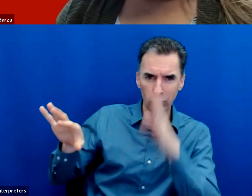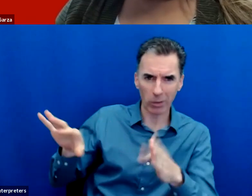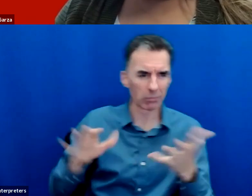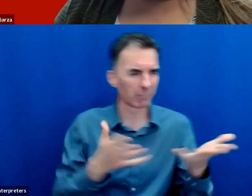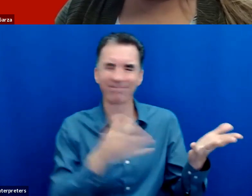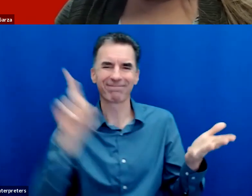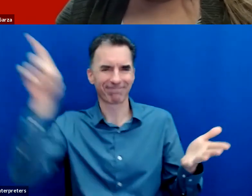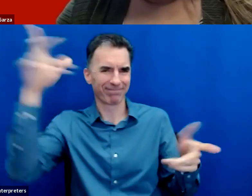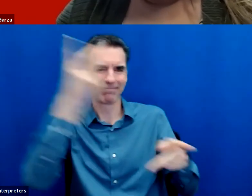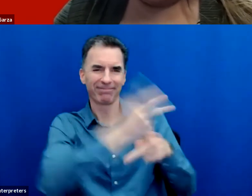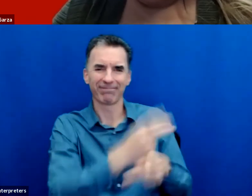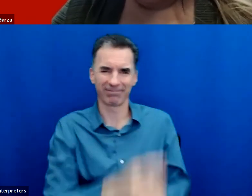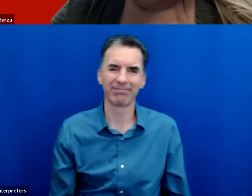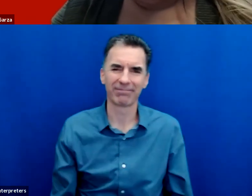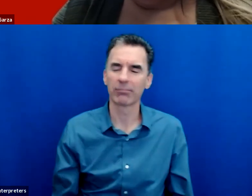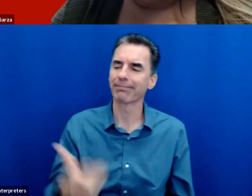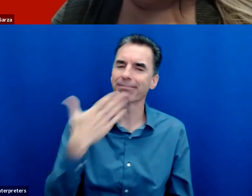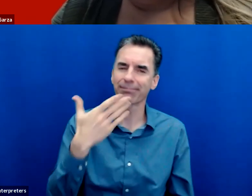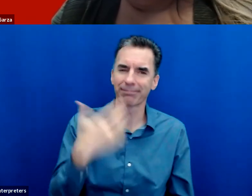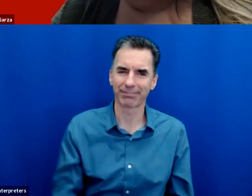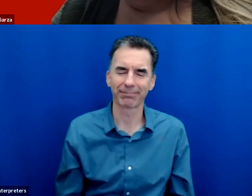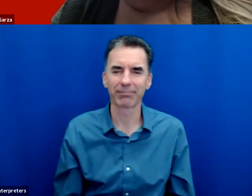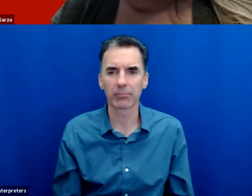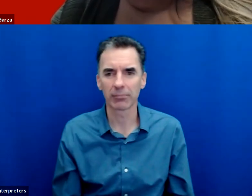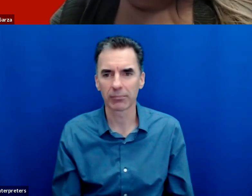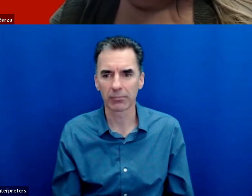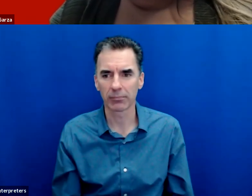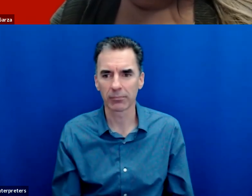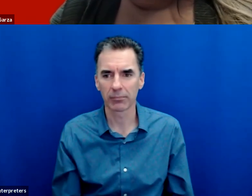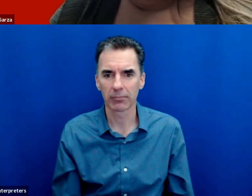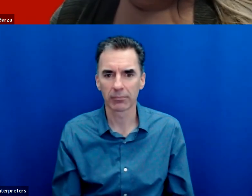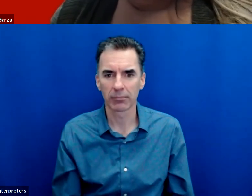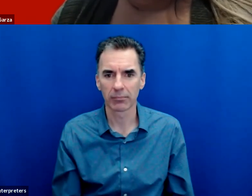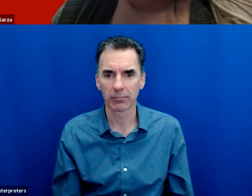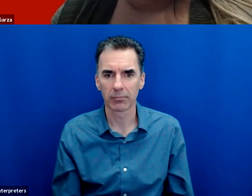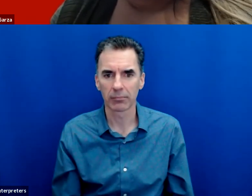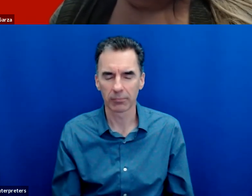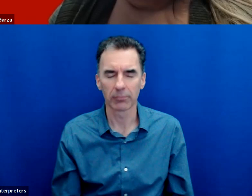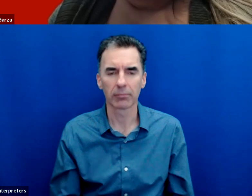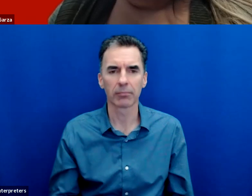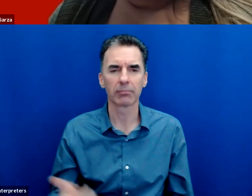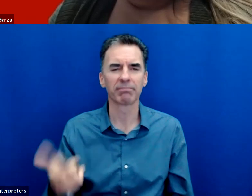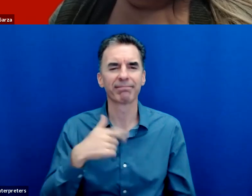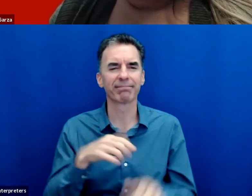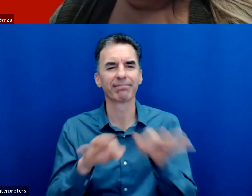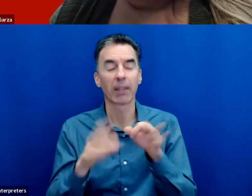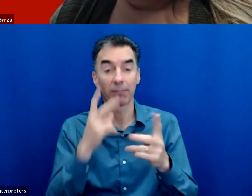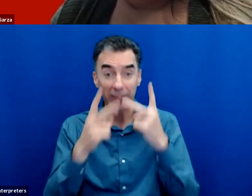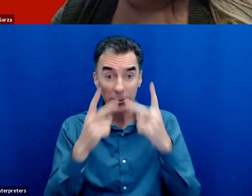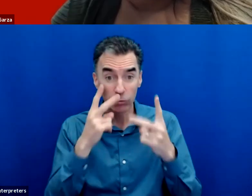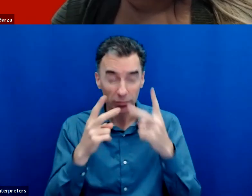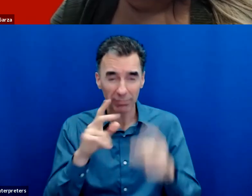as a network. Okay, thank you. You're welcome. I just wanted to jump in about Vision and